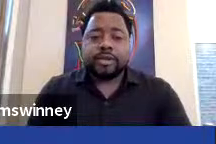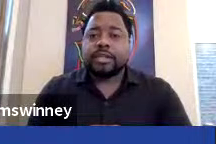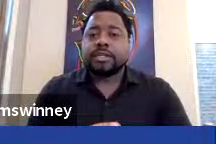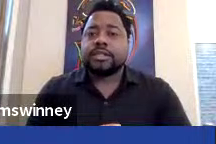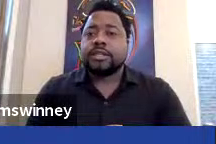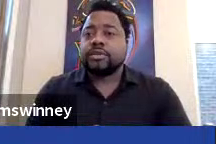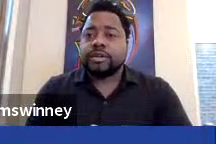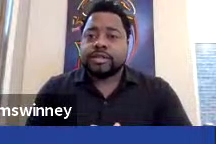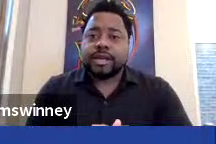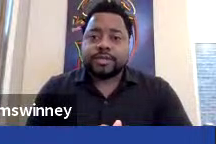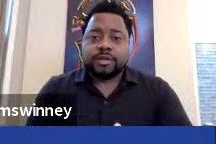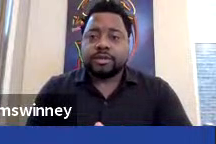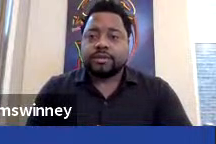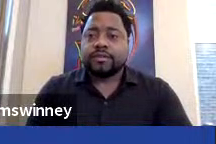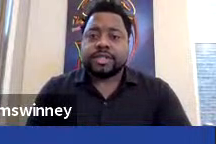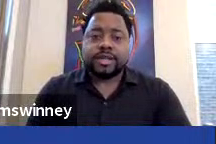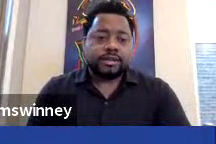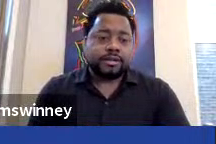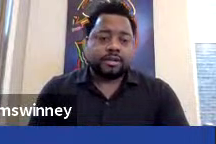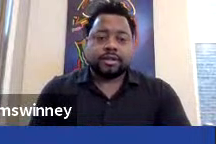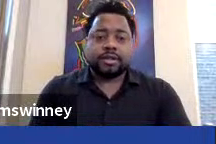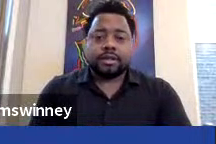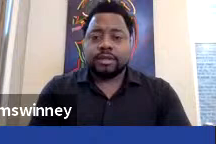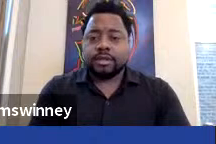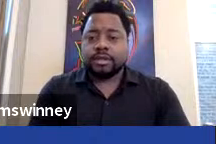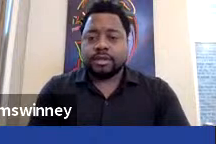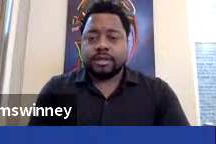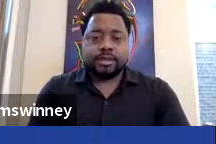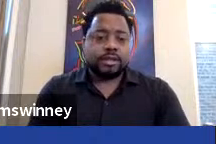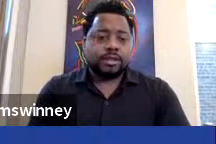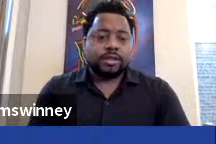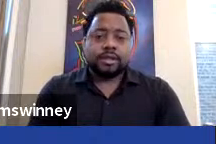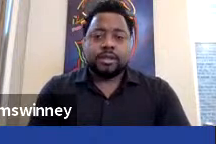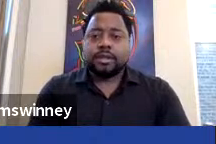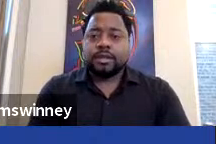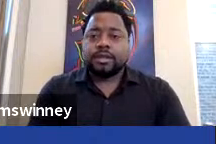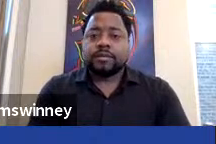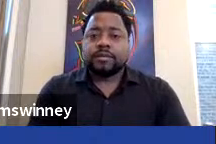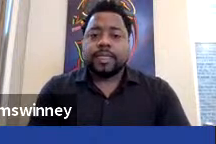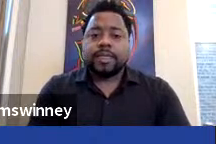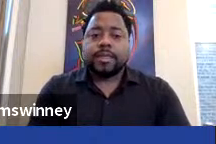About another minute to see who else hops on for a second.